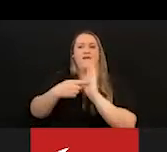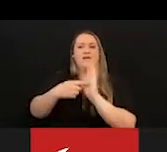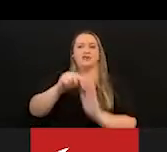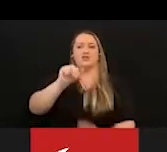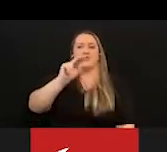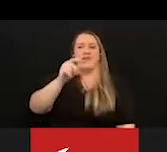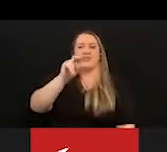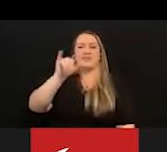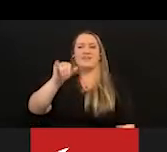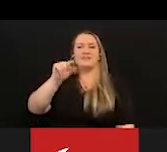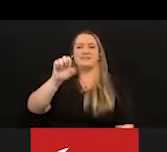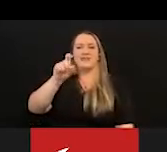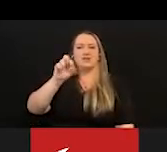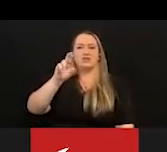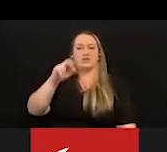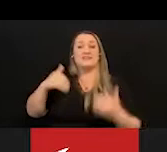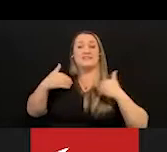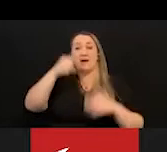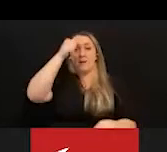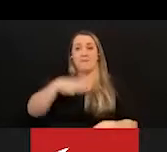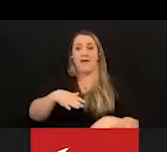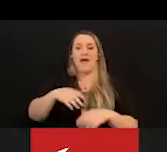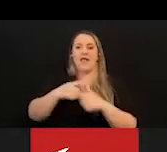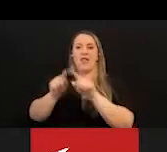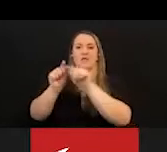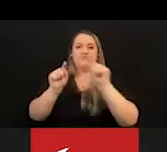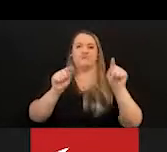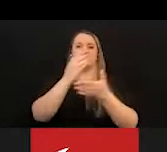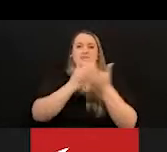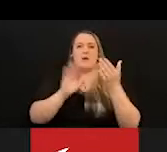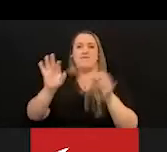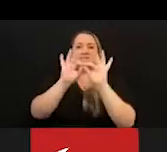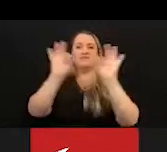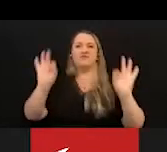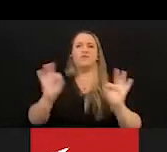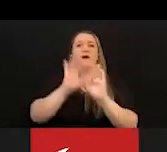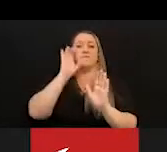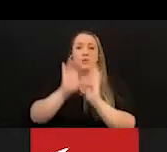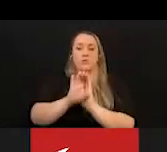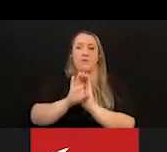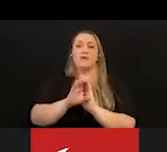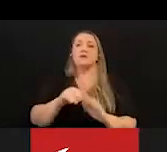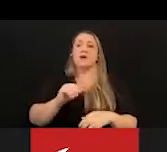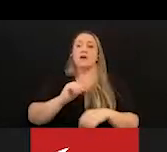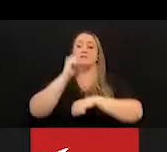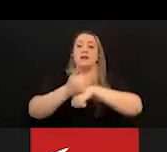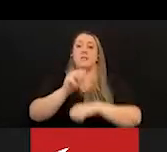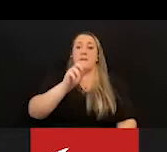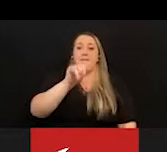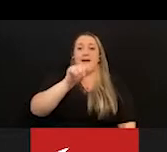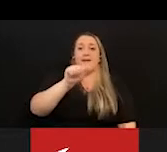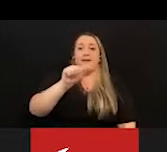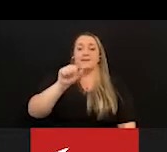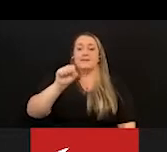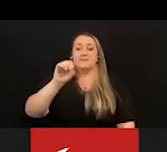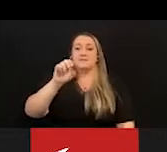man, and adjacent some of his framed photographs. A floor labyrinth installation by Maia Scott, who you'll hear from in a moment, is in